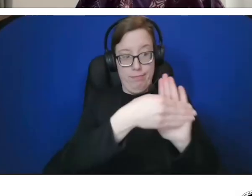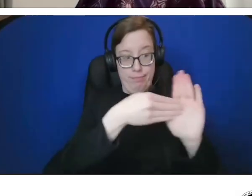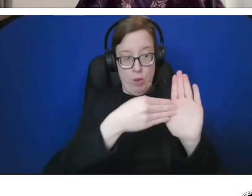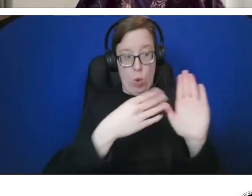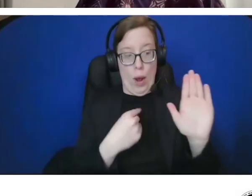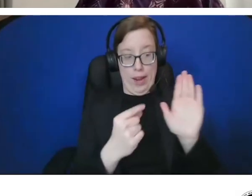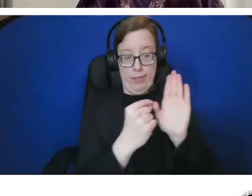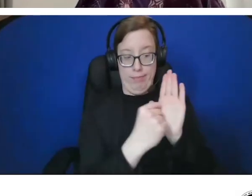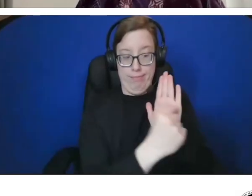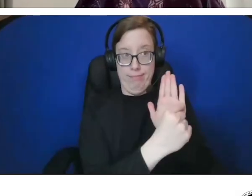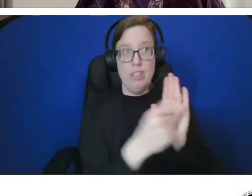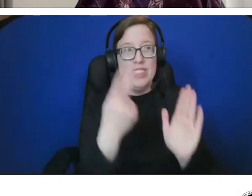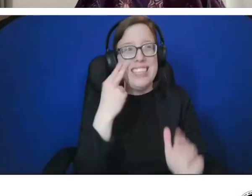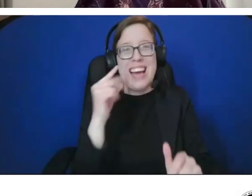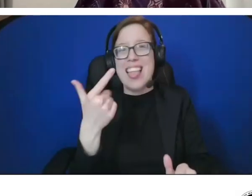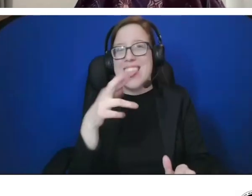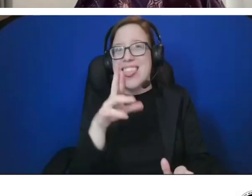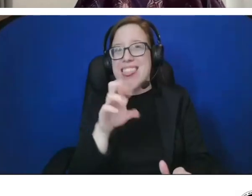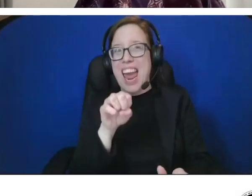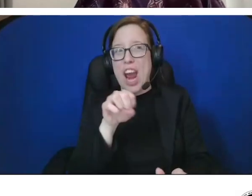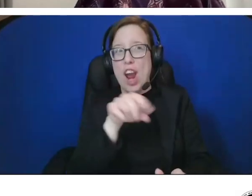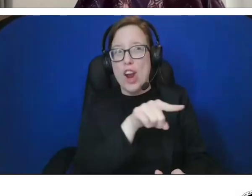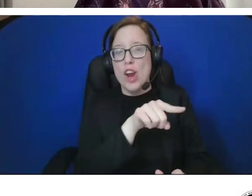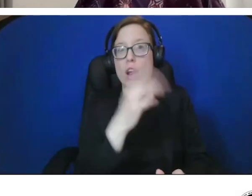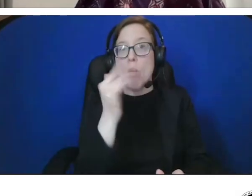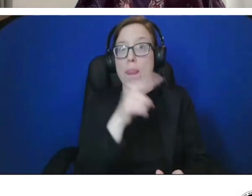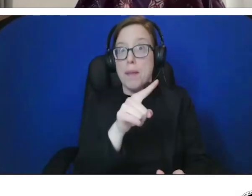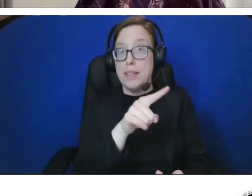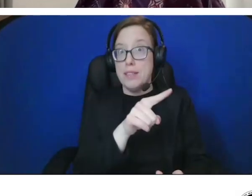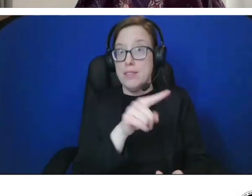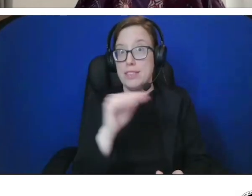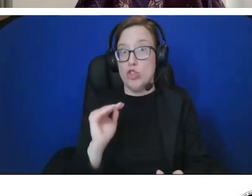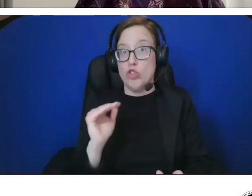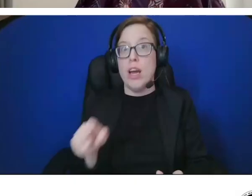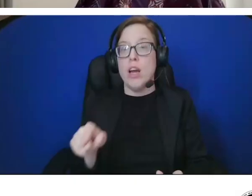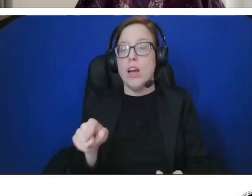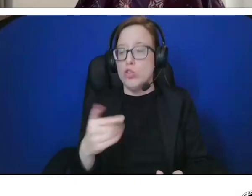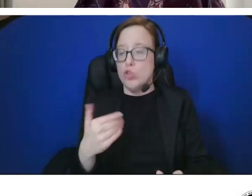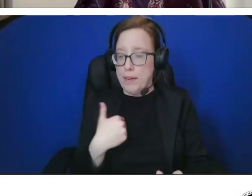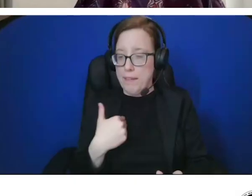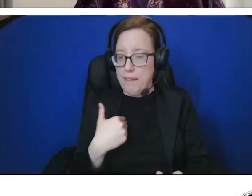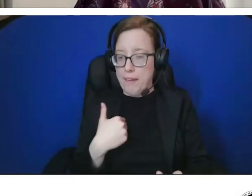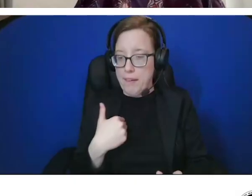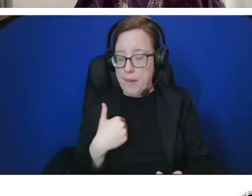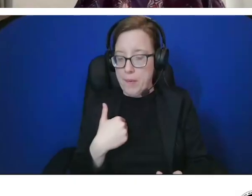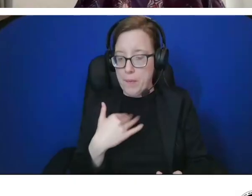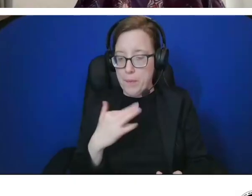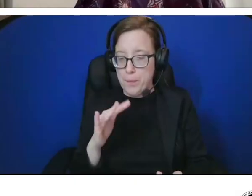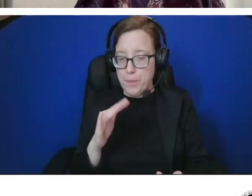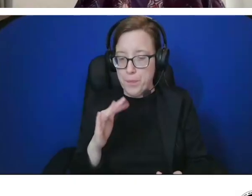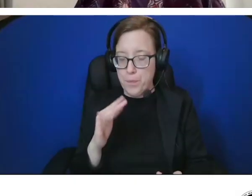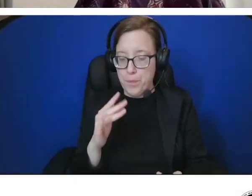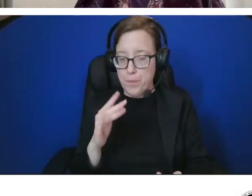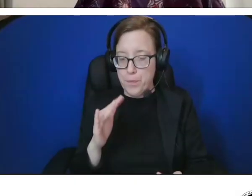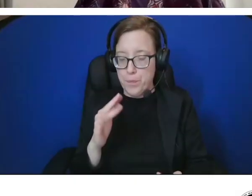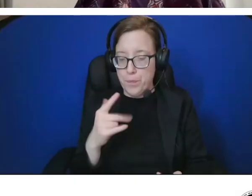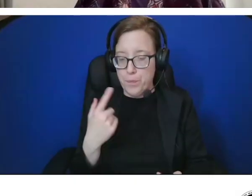black background. And you do notice some glare here. For this particular child, she had,